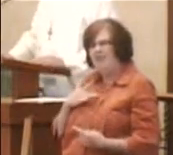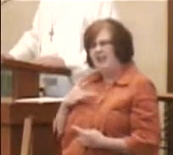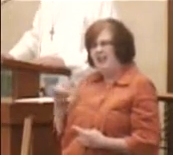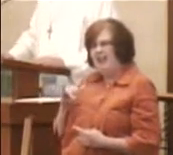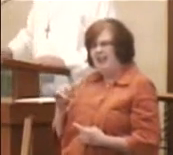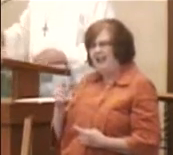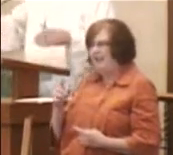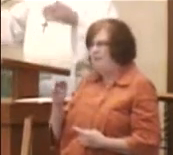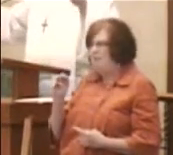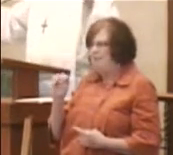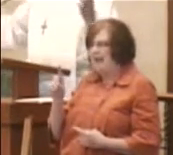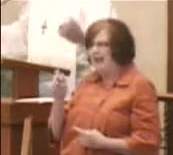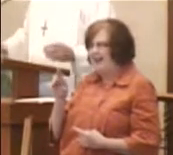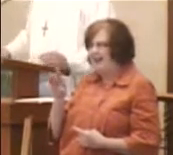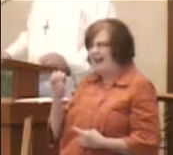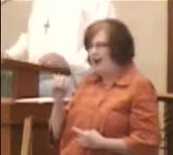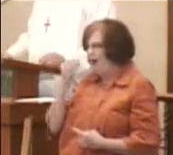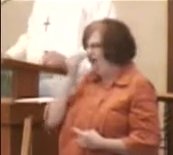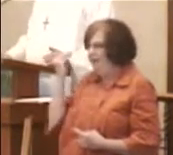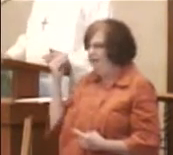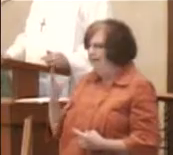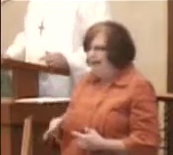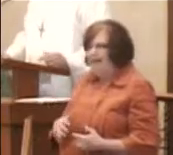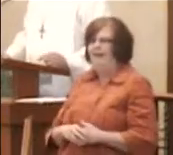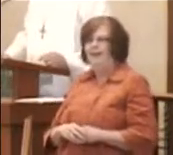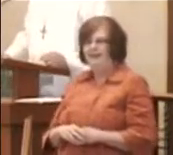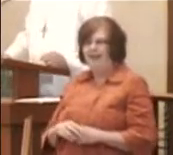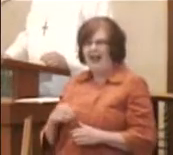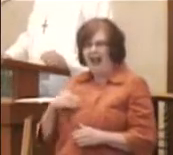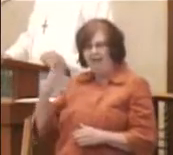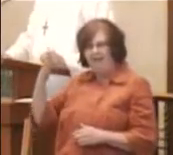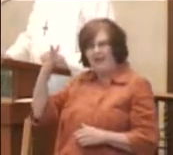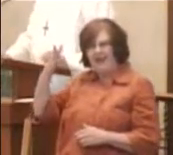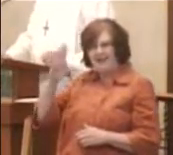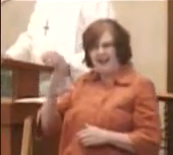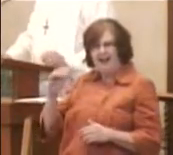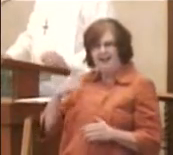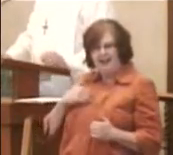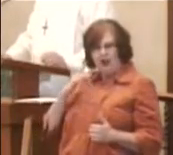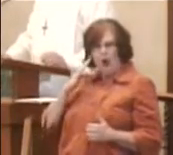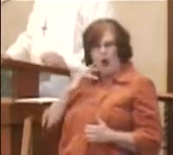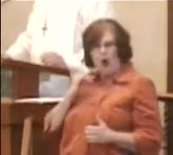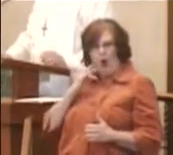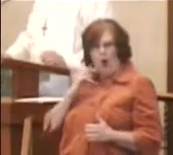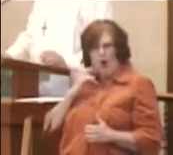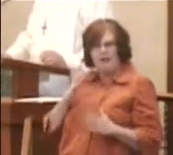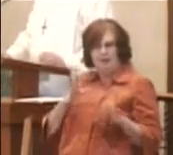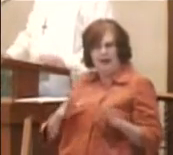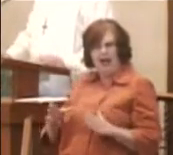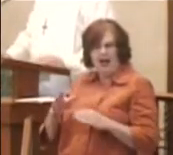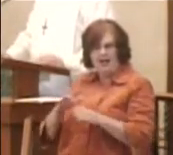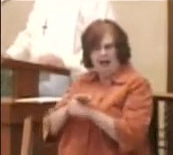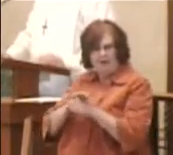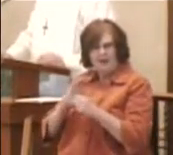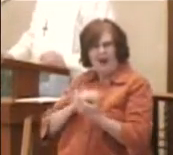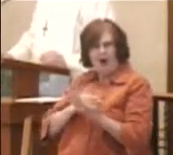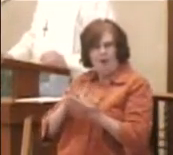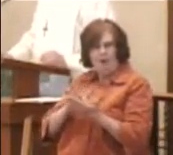Medicare-less. You know, I hope that God has one of those gold plans that covers some of our prescriptions." And